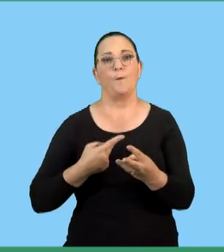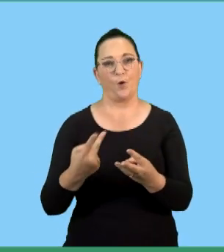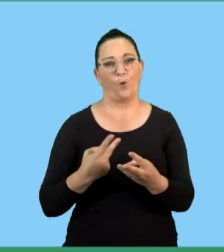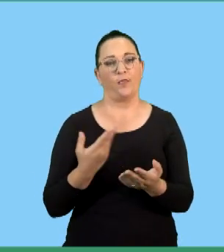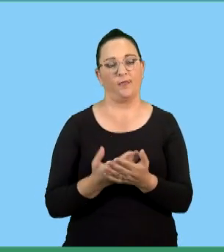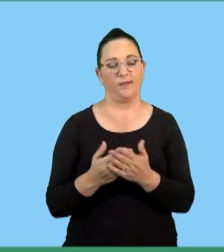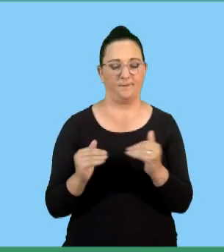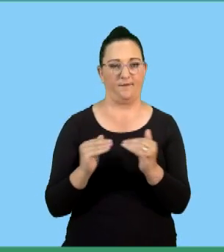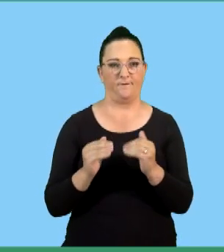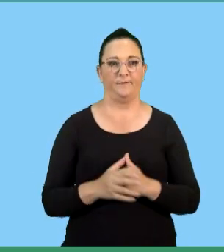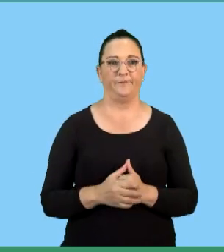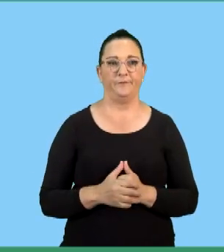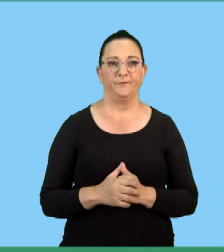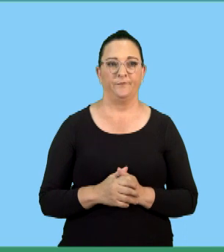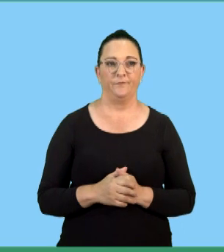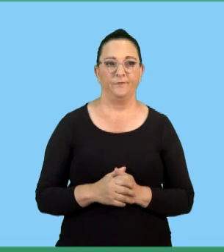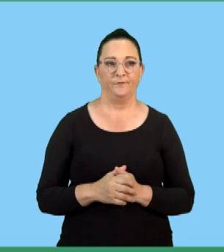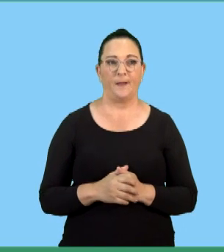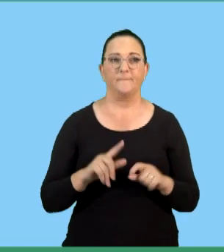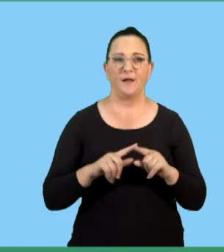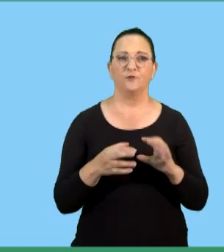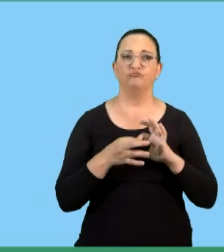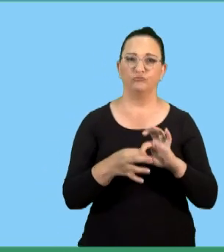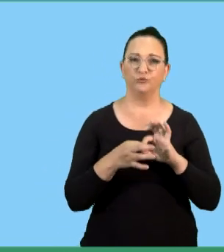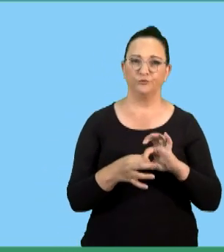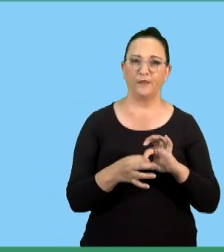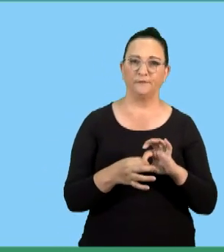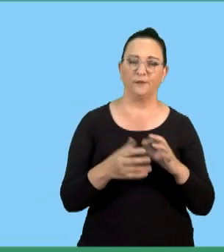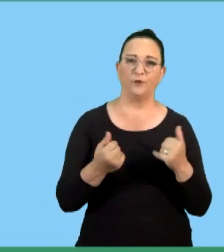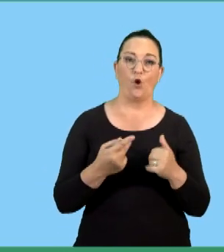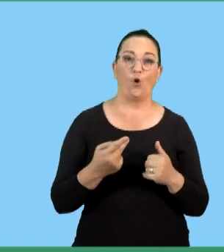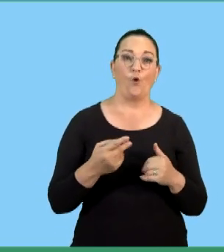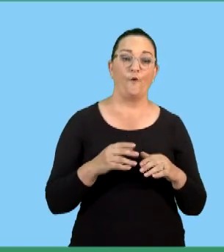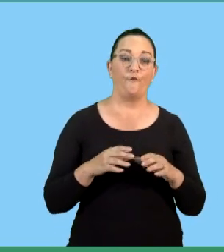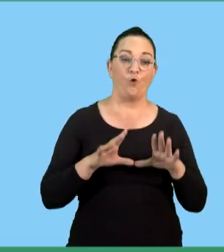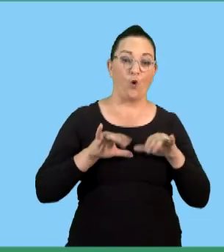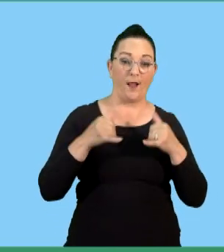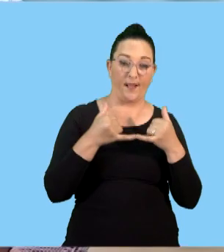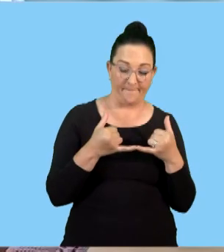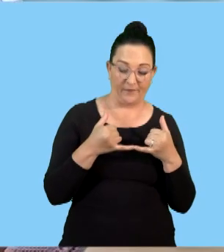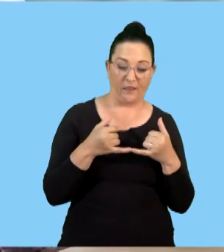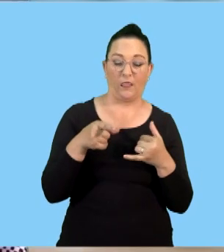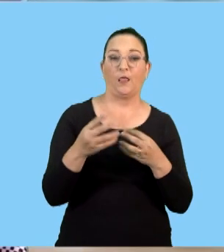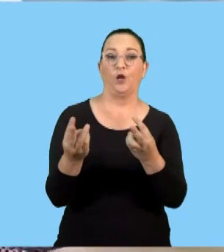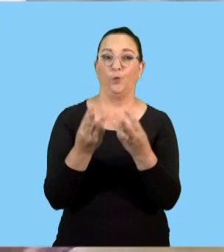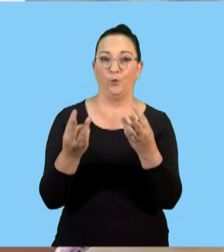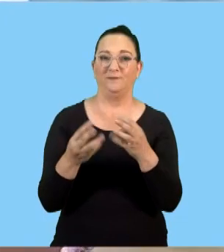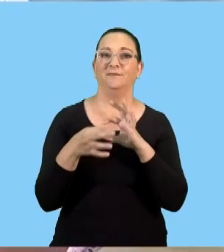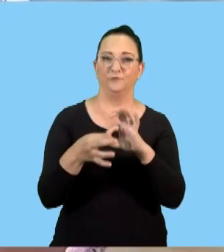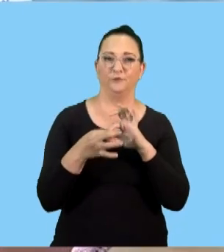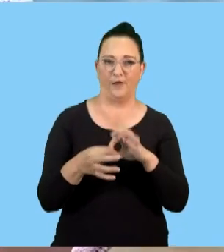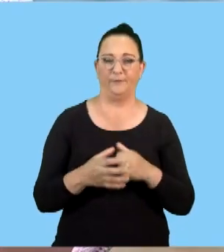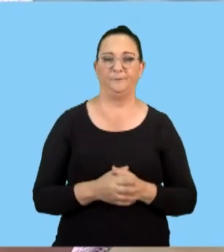the employee. Don't forget Labor Relations Act, the relationship between those two parties, the employer and